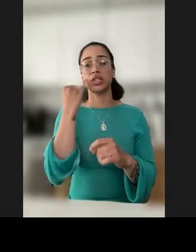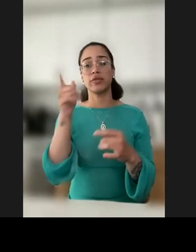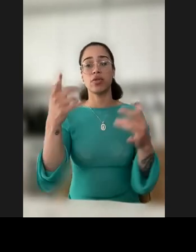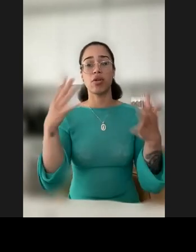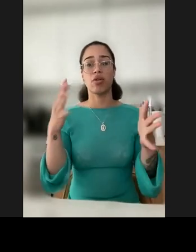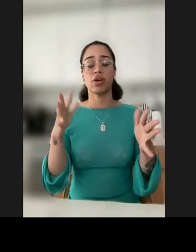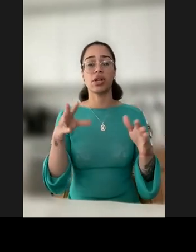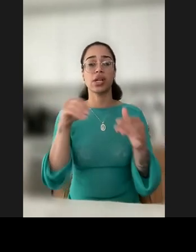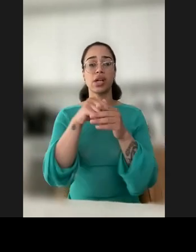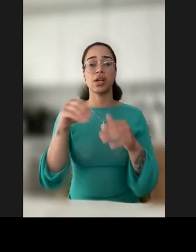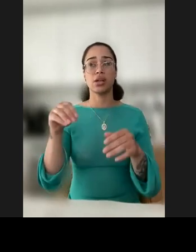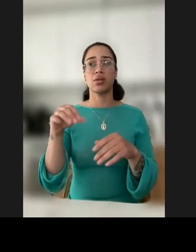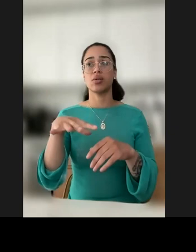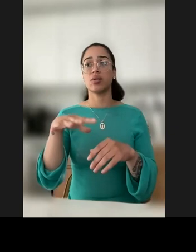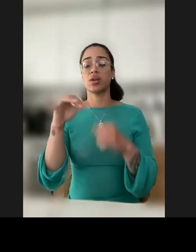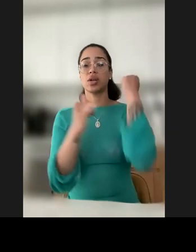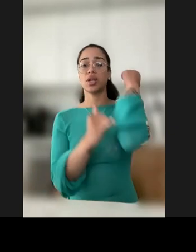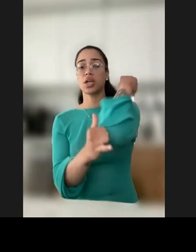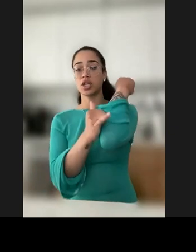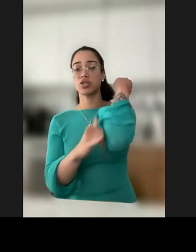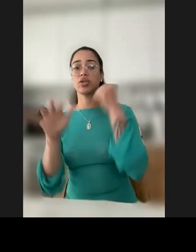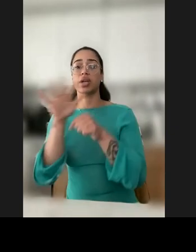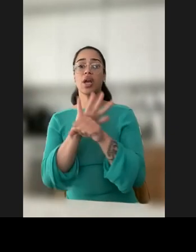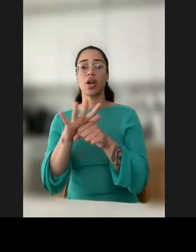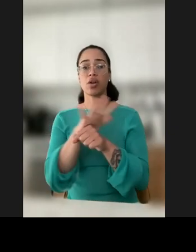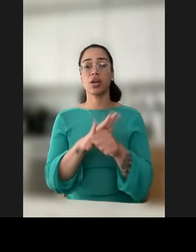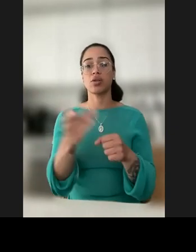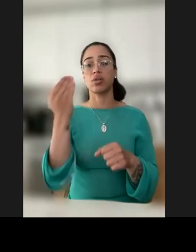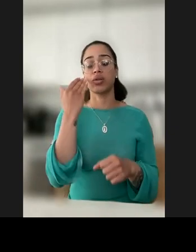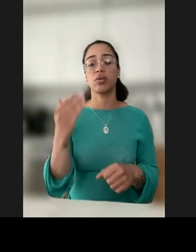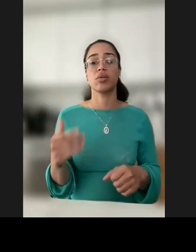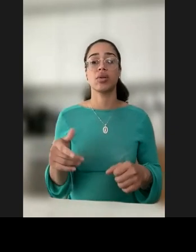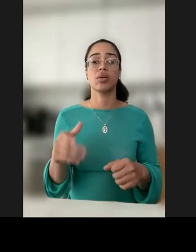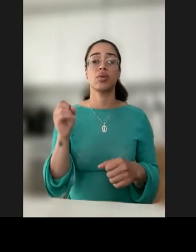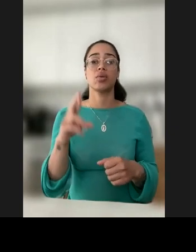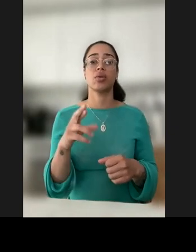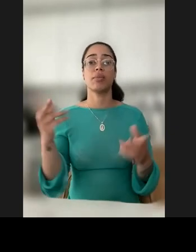in a rural area saying, and people are already feeling